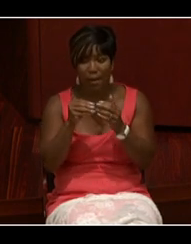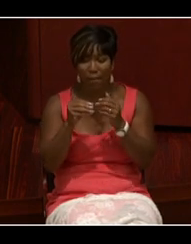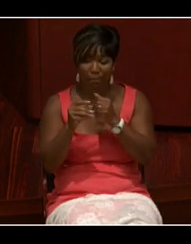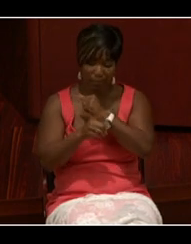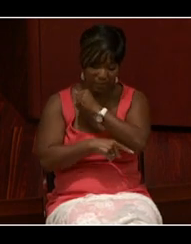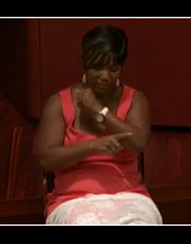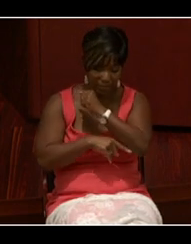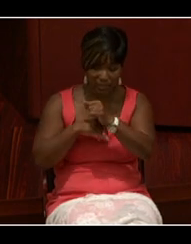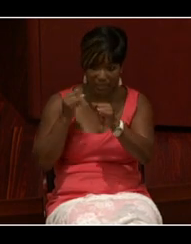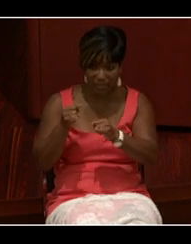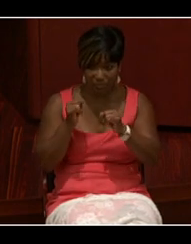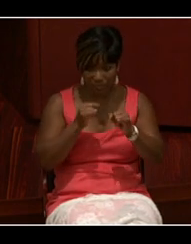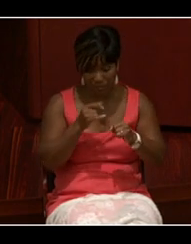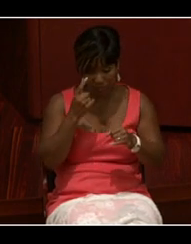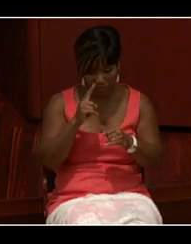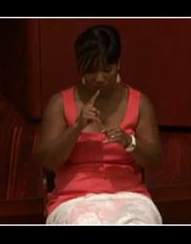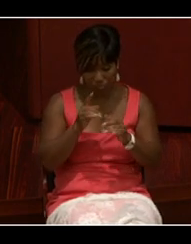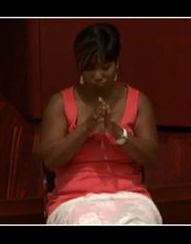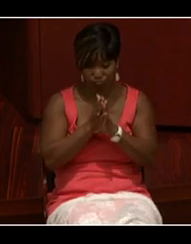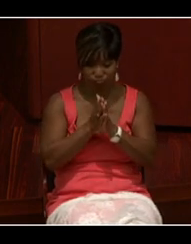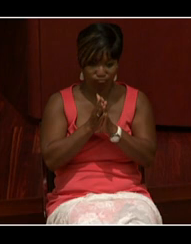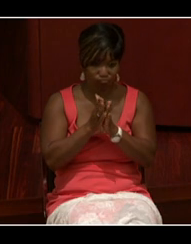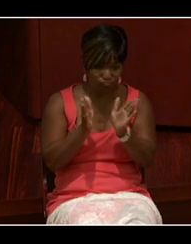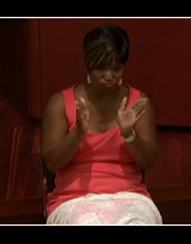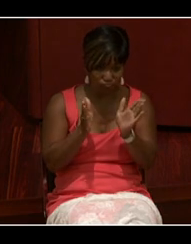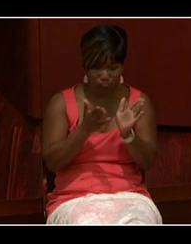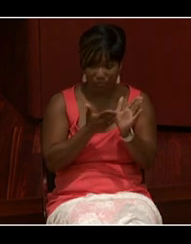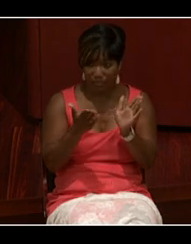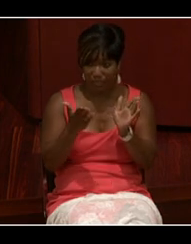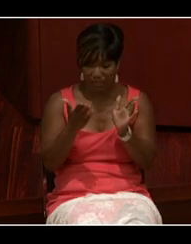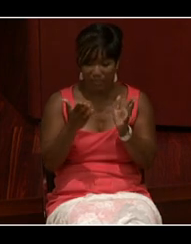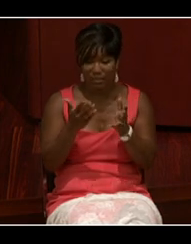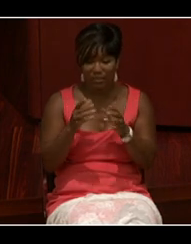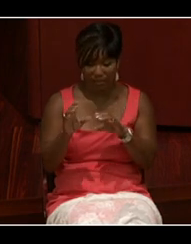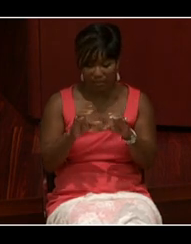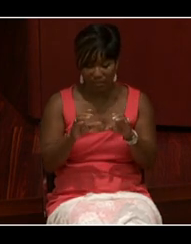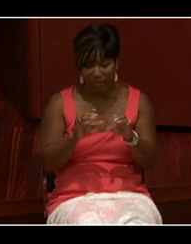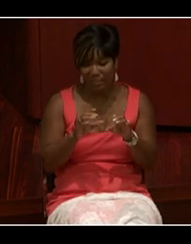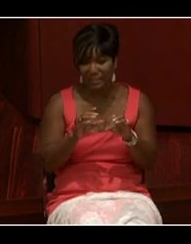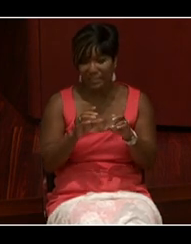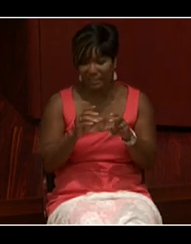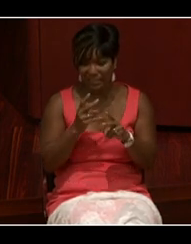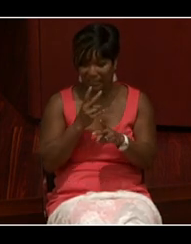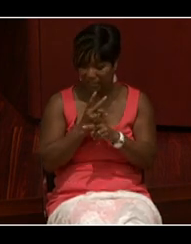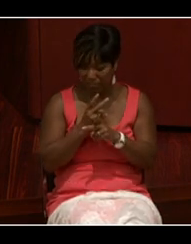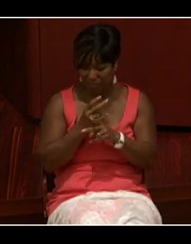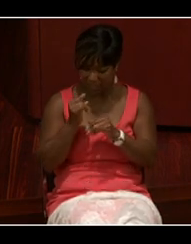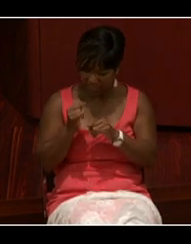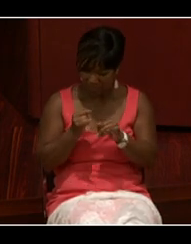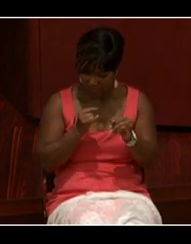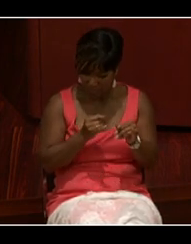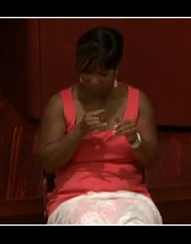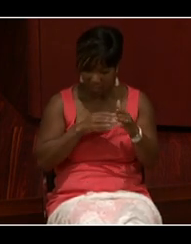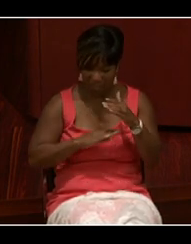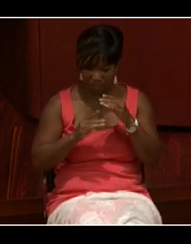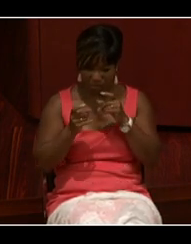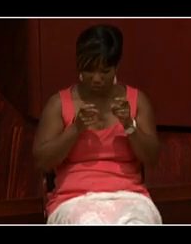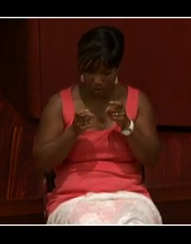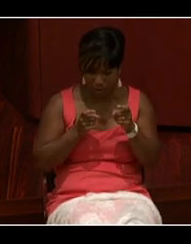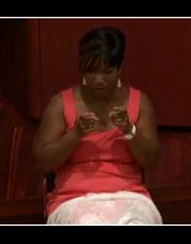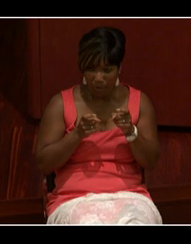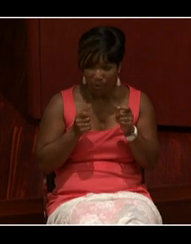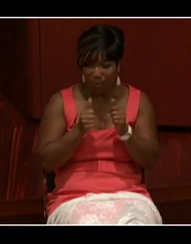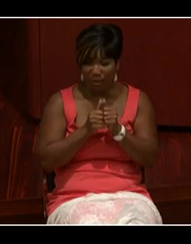individuals for a wide variety of things. This is done to keep the individuals in line with